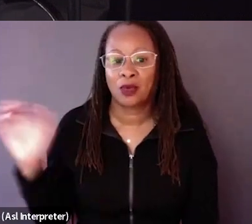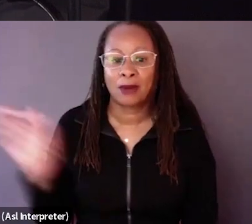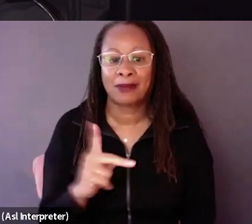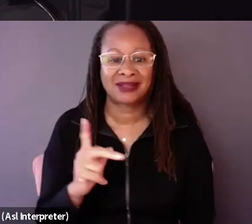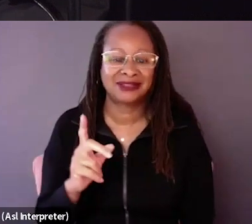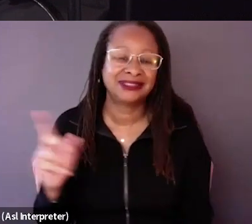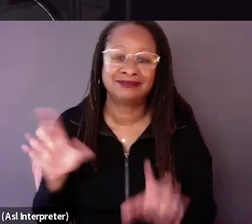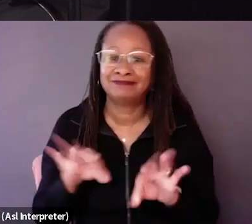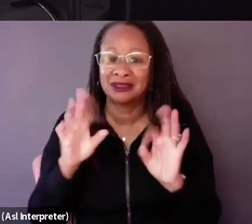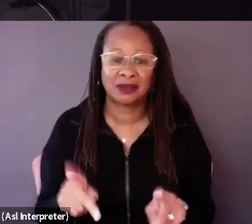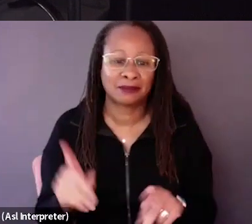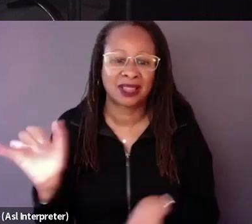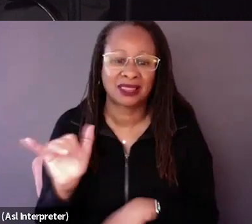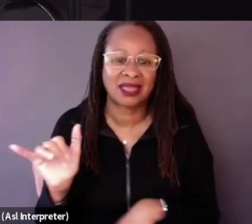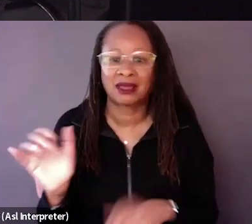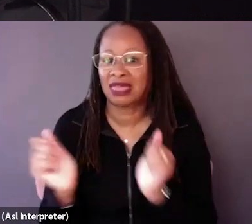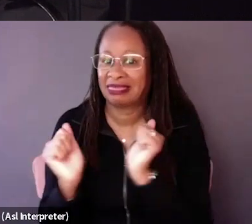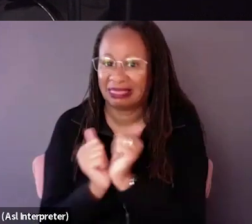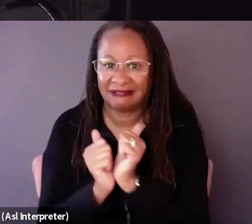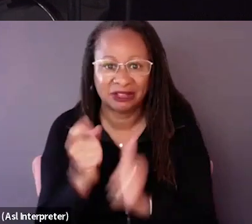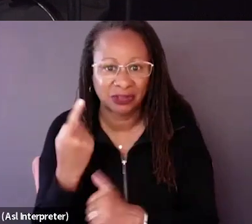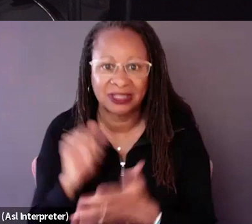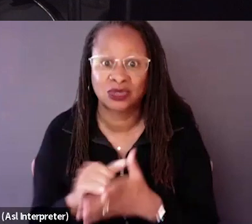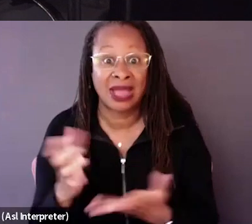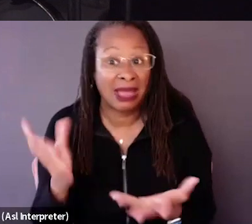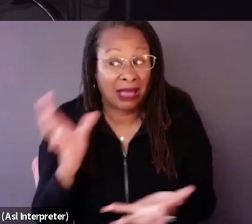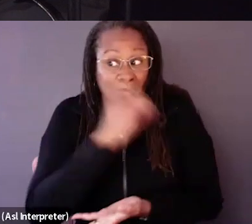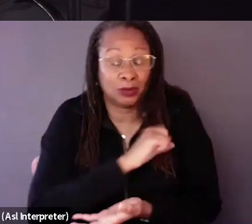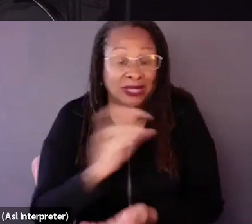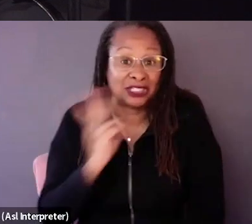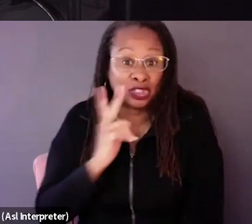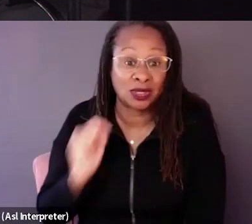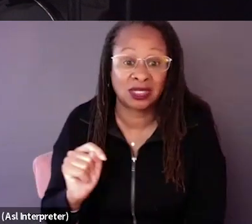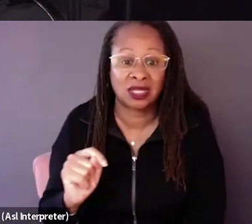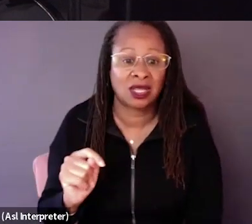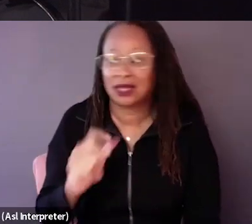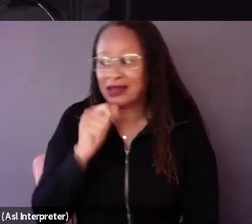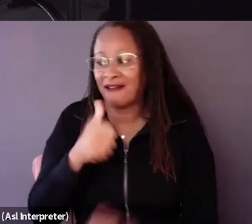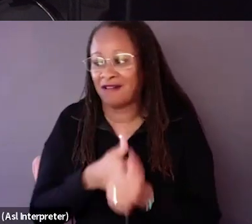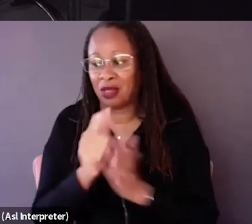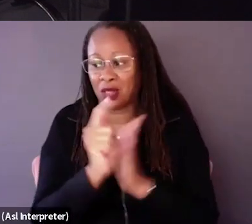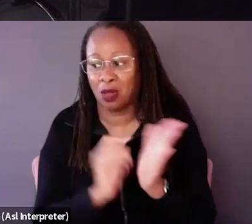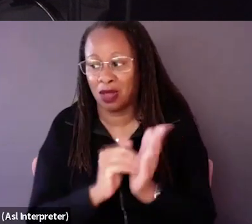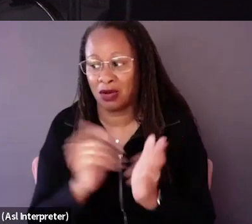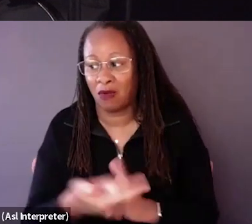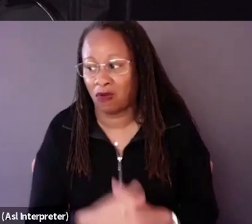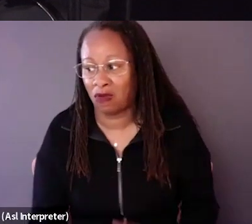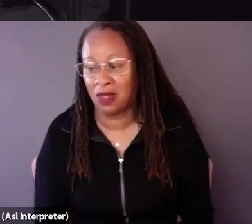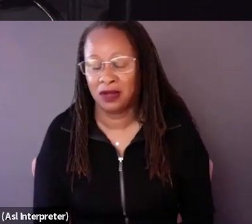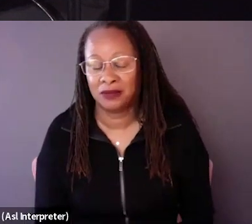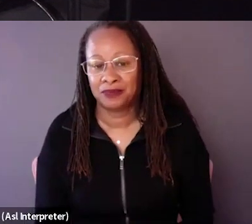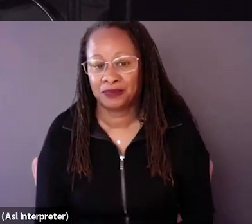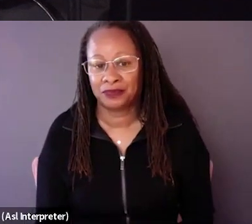wants to pass it off to his son. I'm curious about whether there's any way to show the film in Uganda, or any